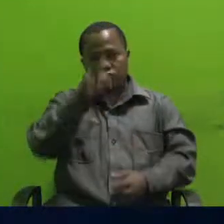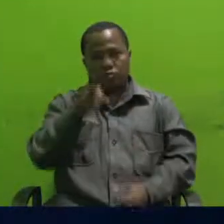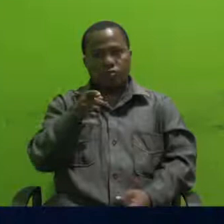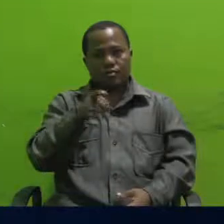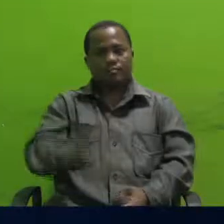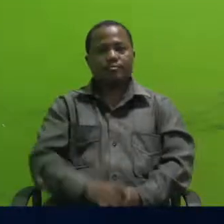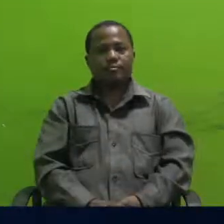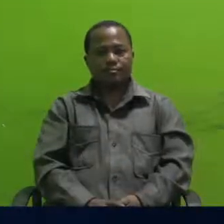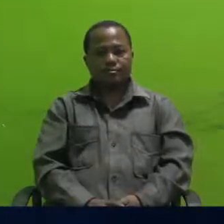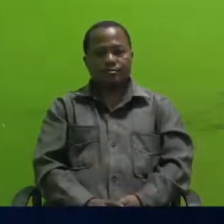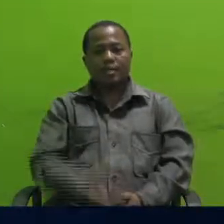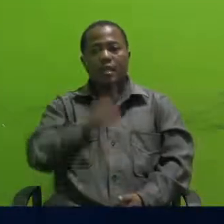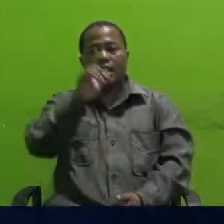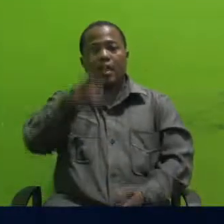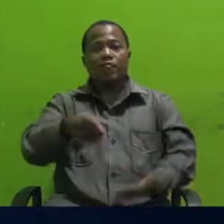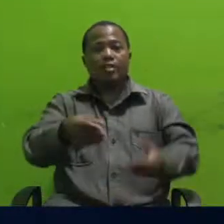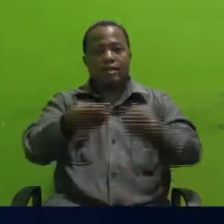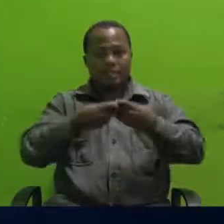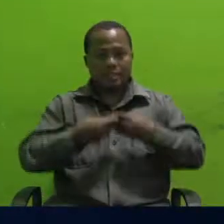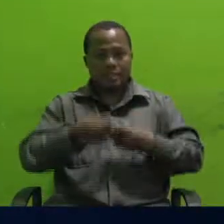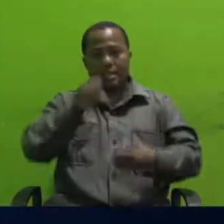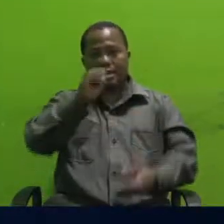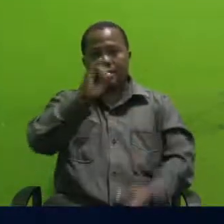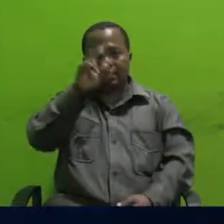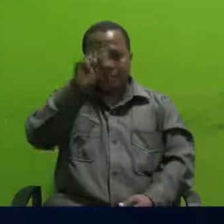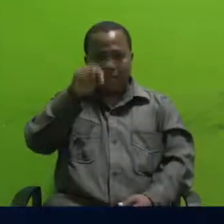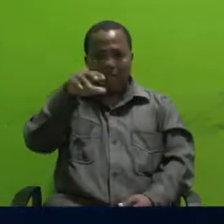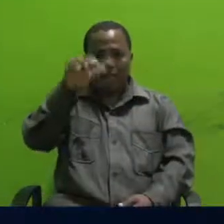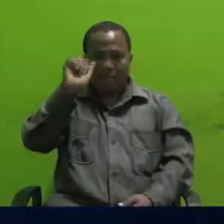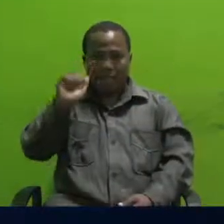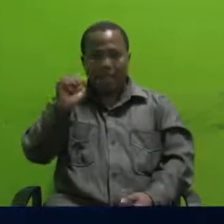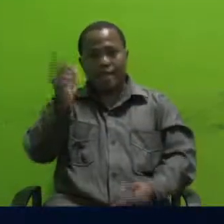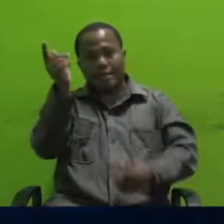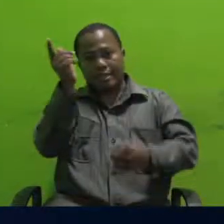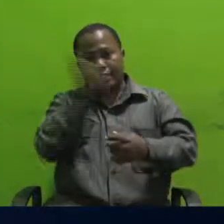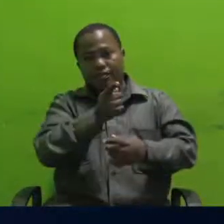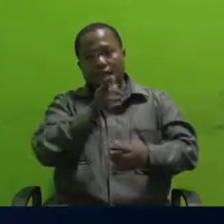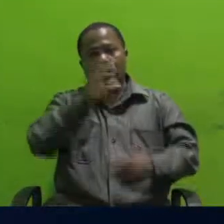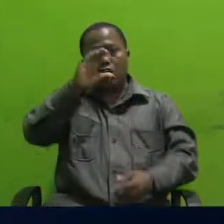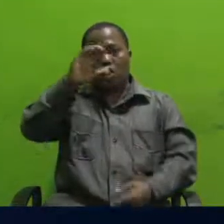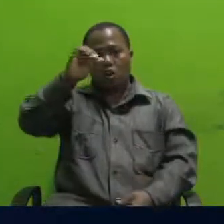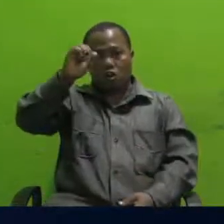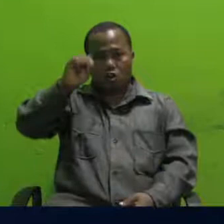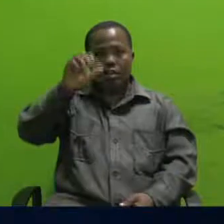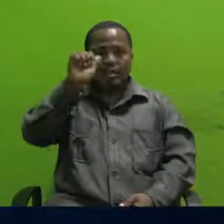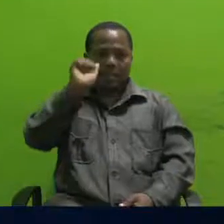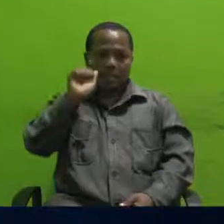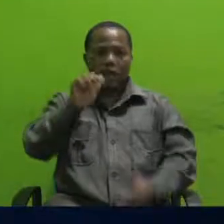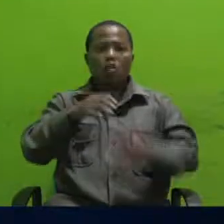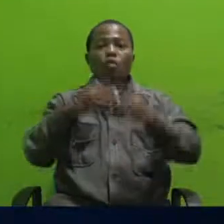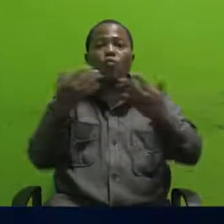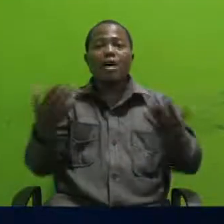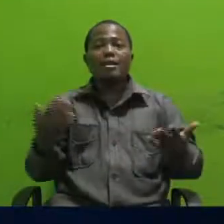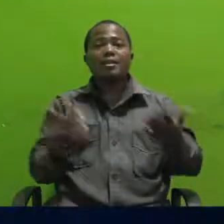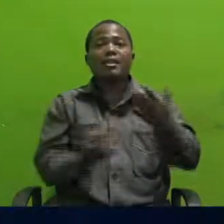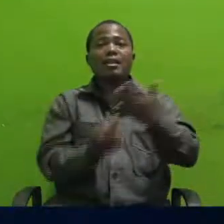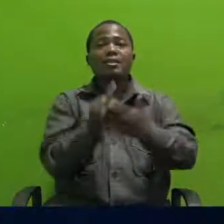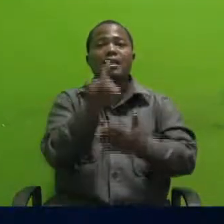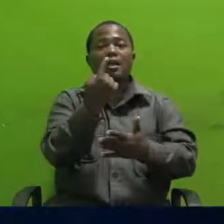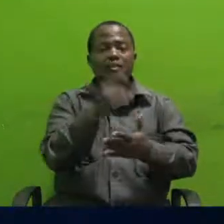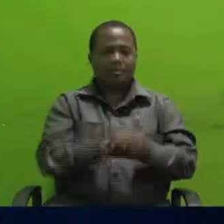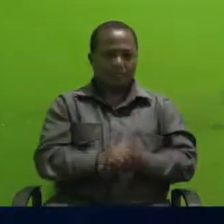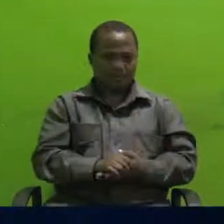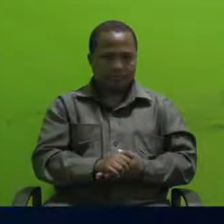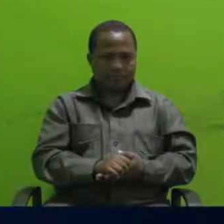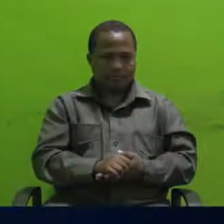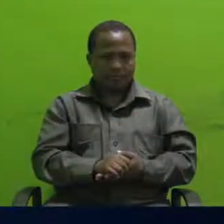So, if you take sine A divided by cos A, what is the